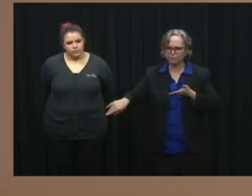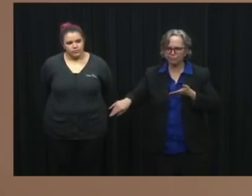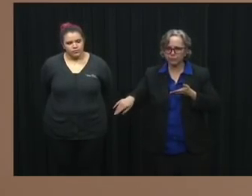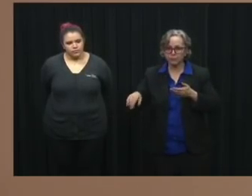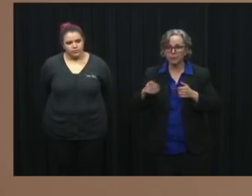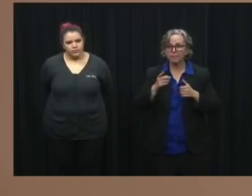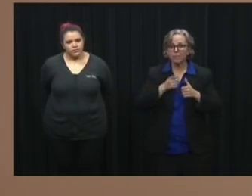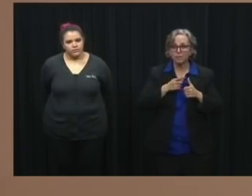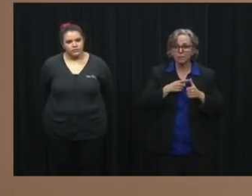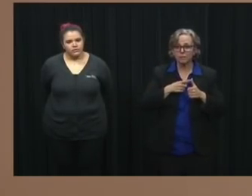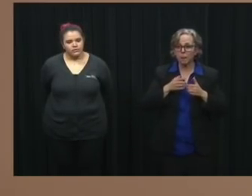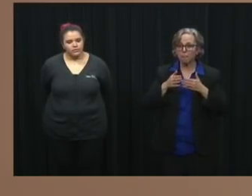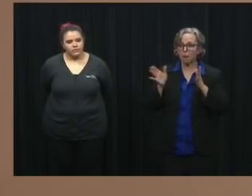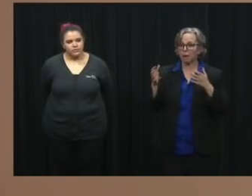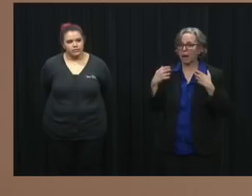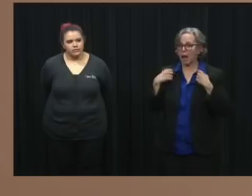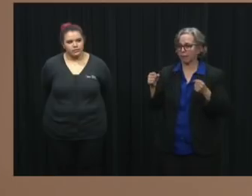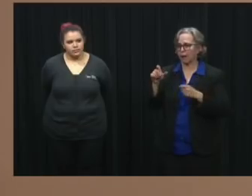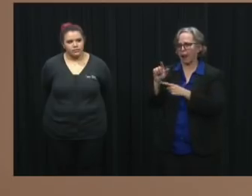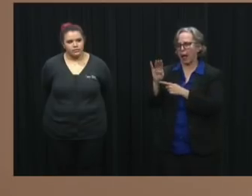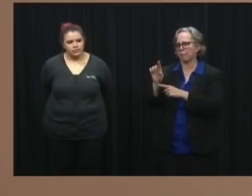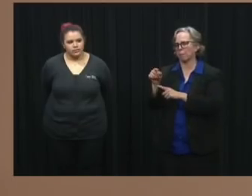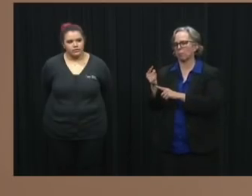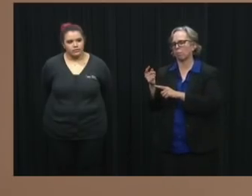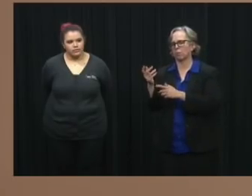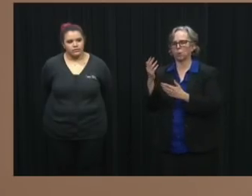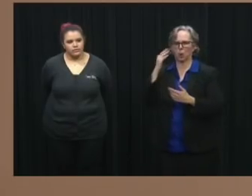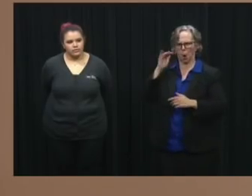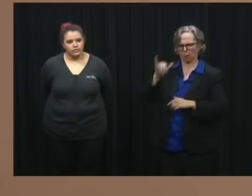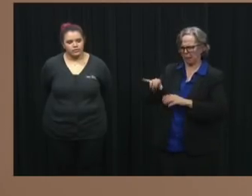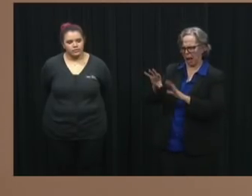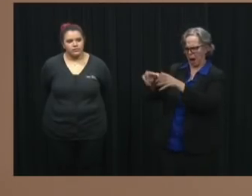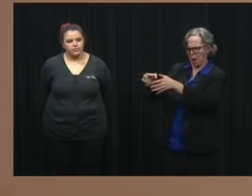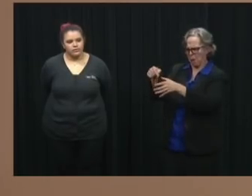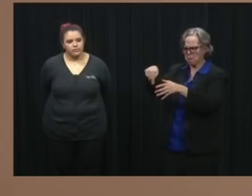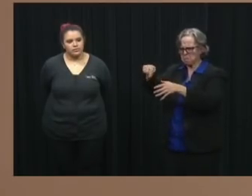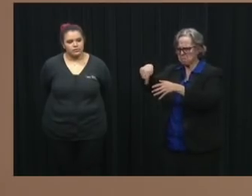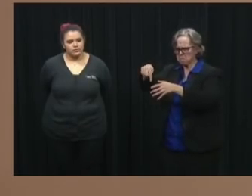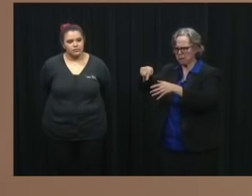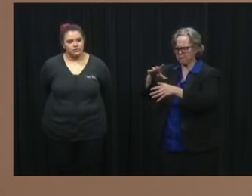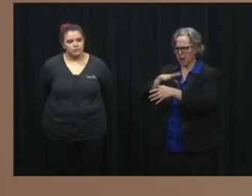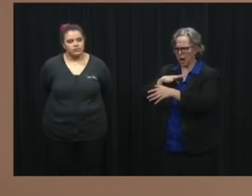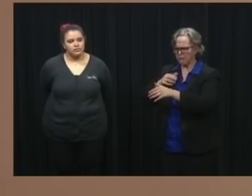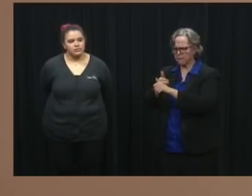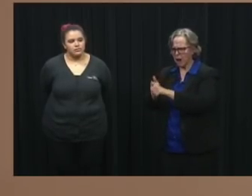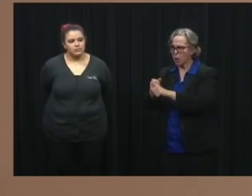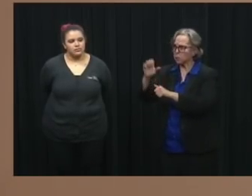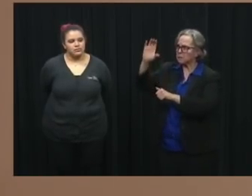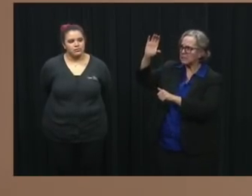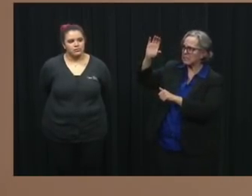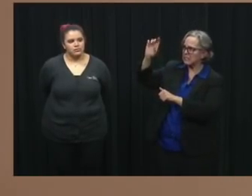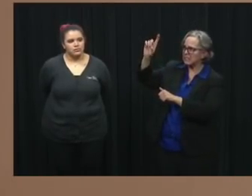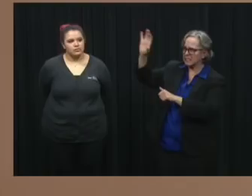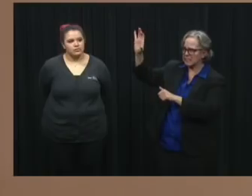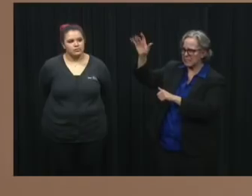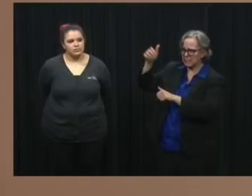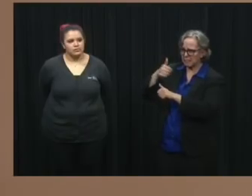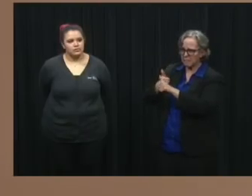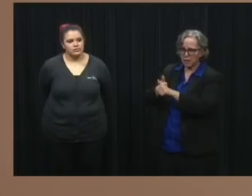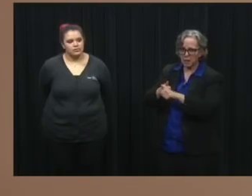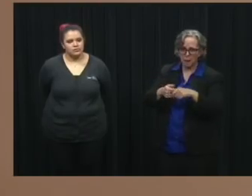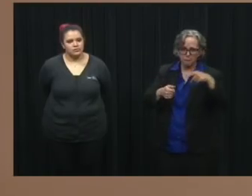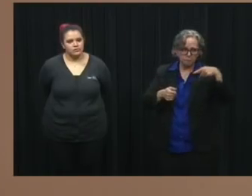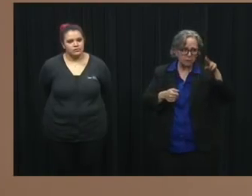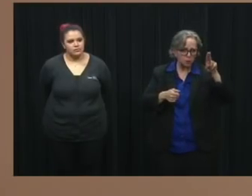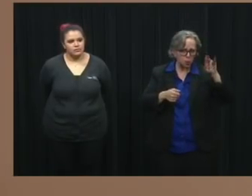good sense of what that group was, and we were following the CDC sort of person under investigation definition. But